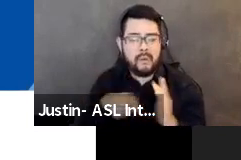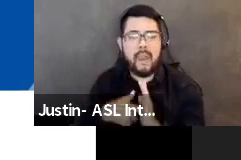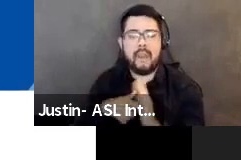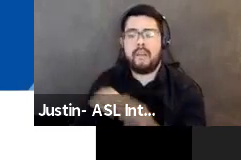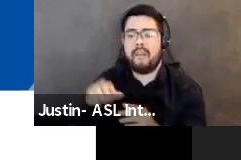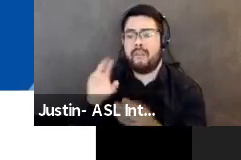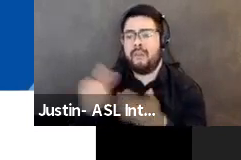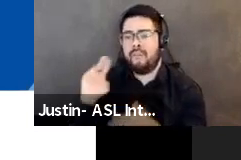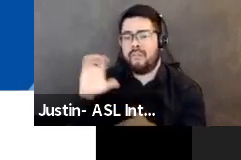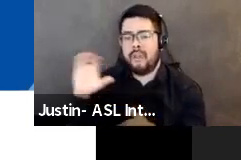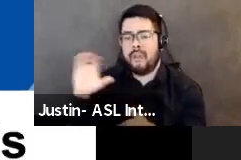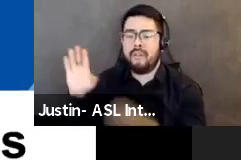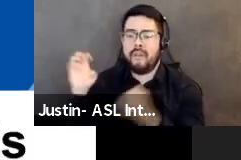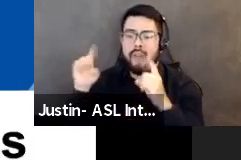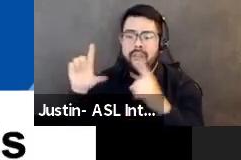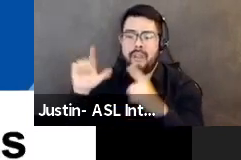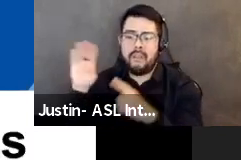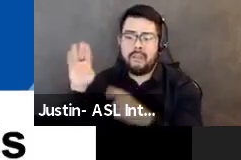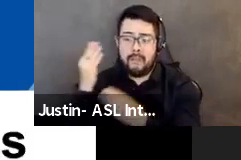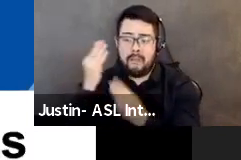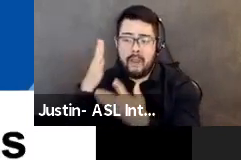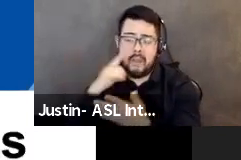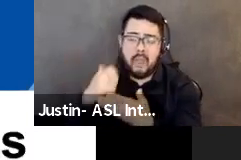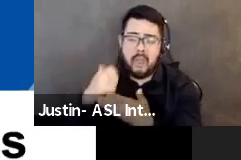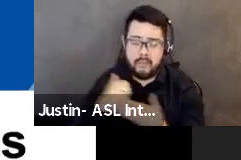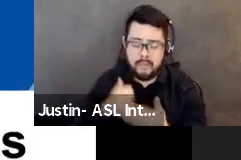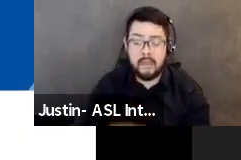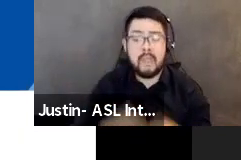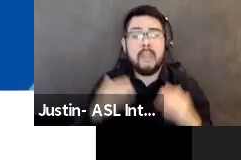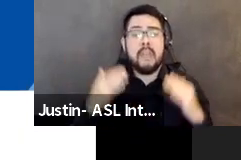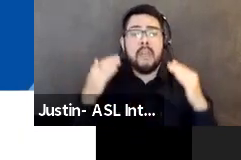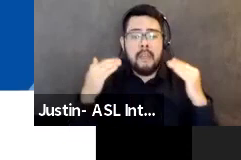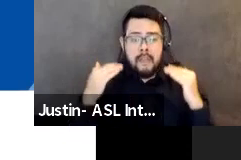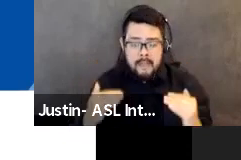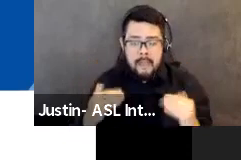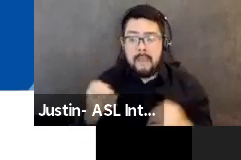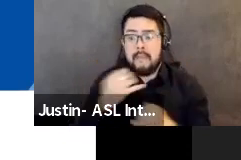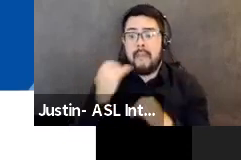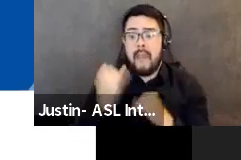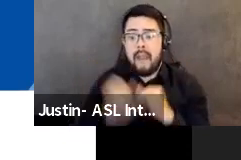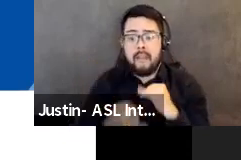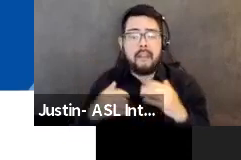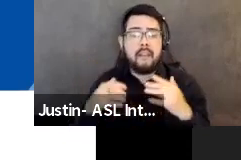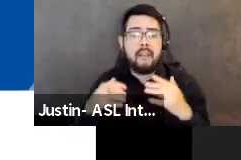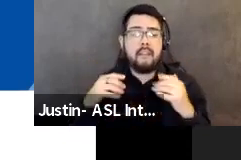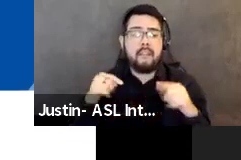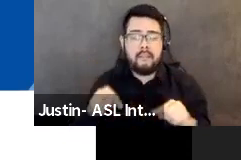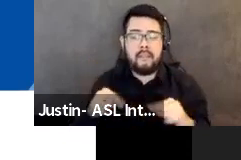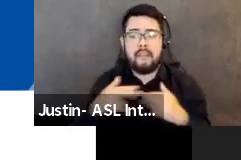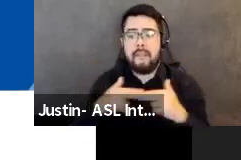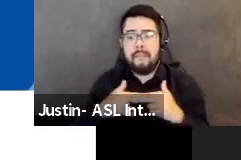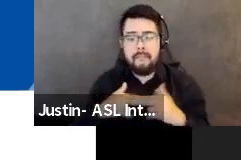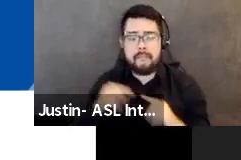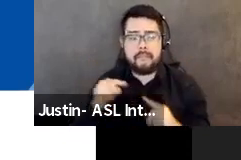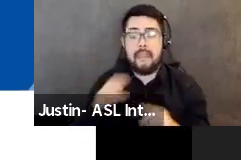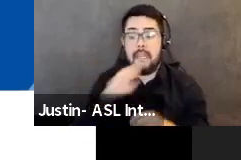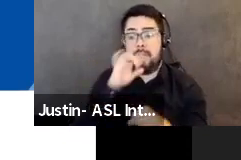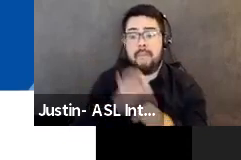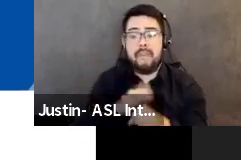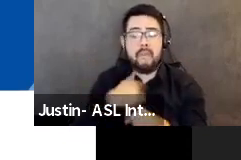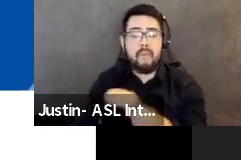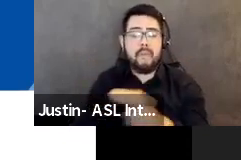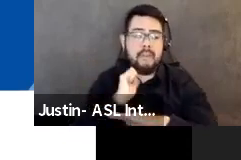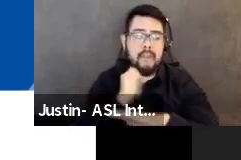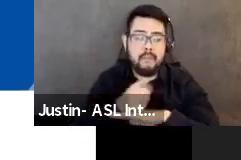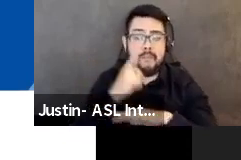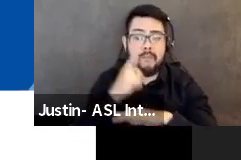that next page and so finally on our last page um the commitments that we are making